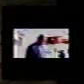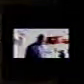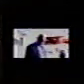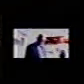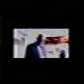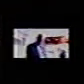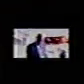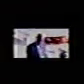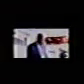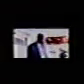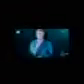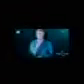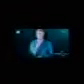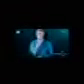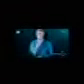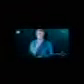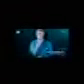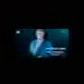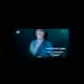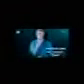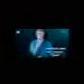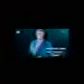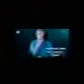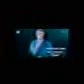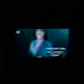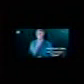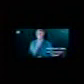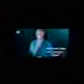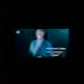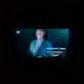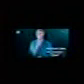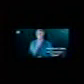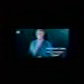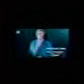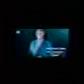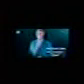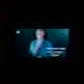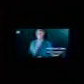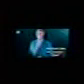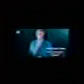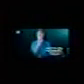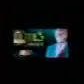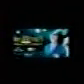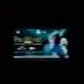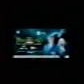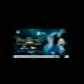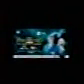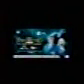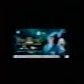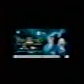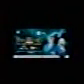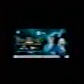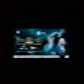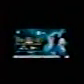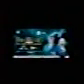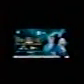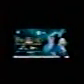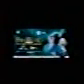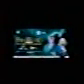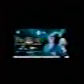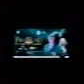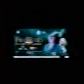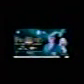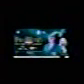the glory of the Lord is stand in the mighty name of Jesus. The Alpha location. The Spirit of the